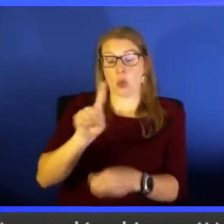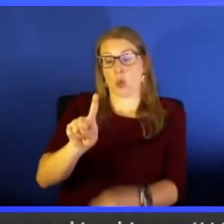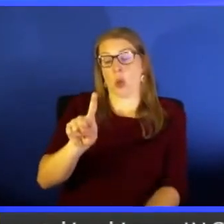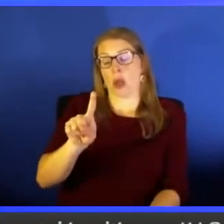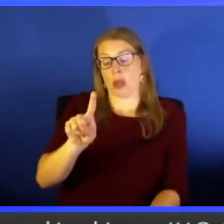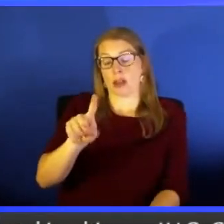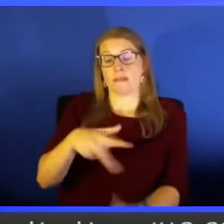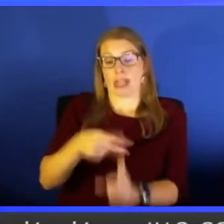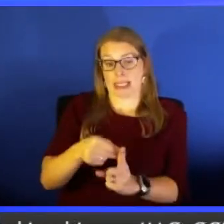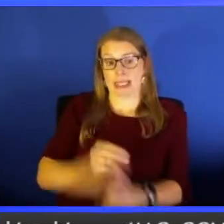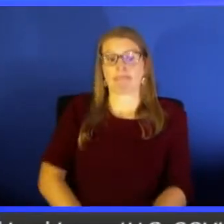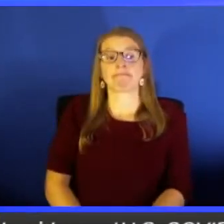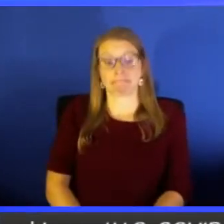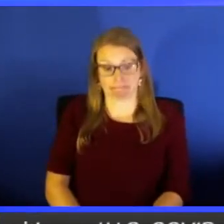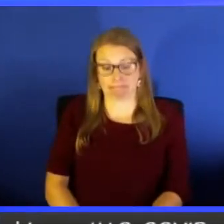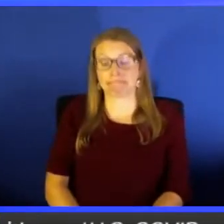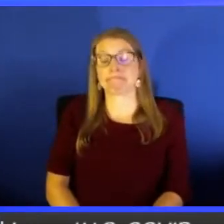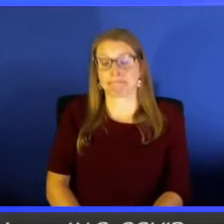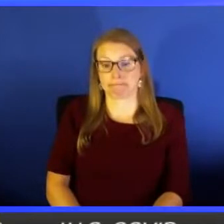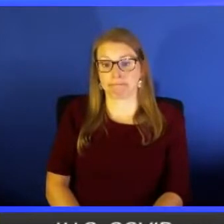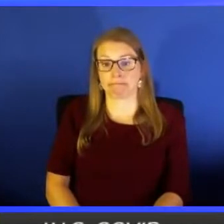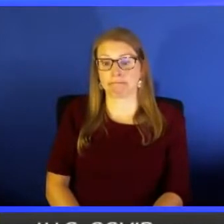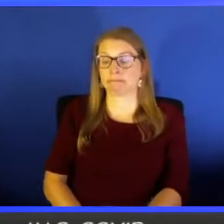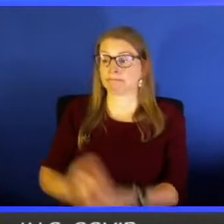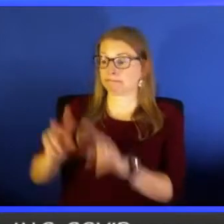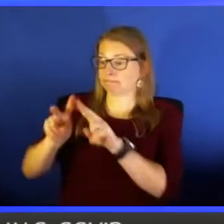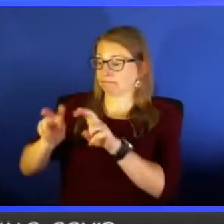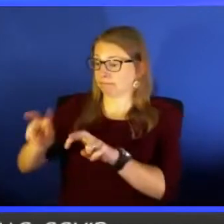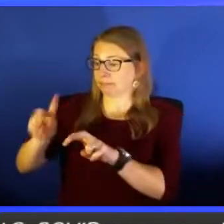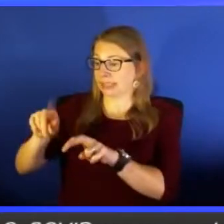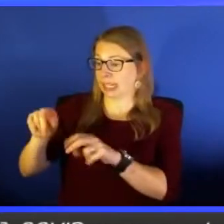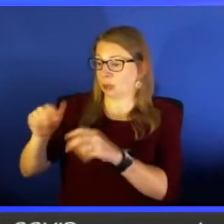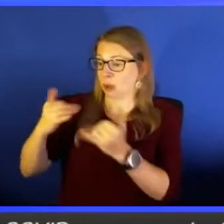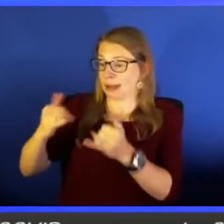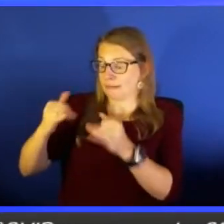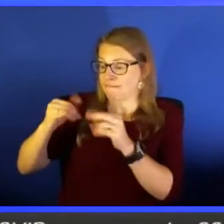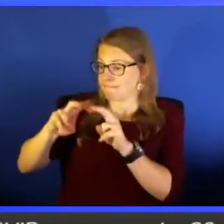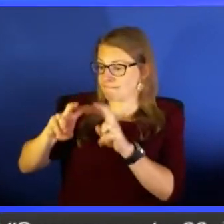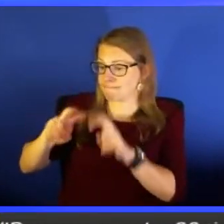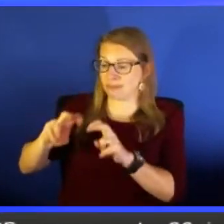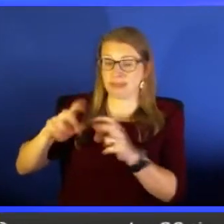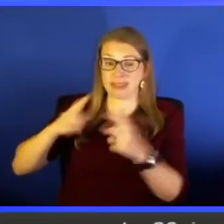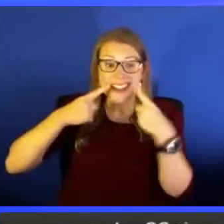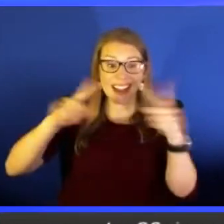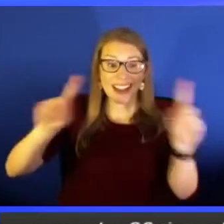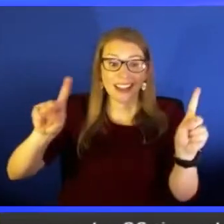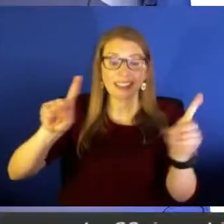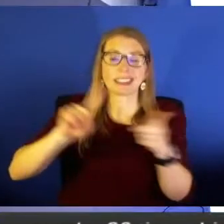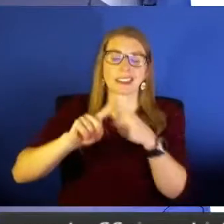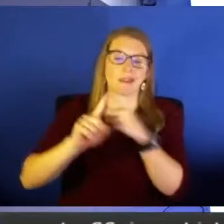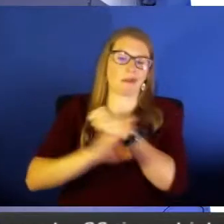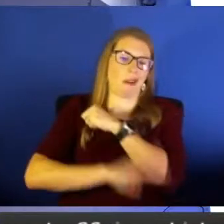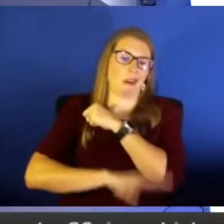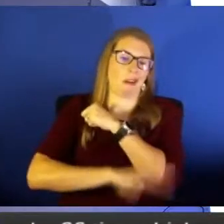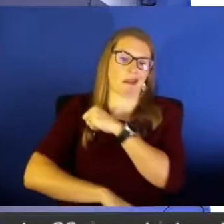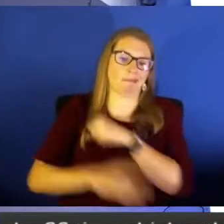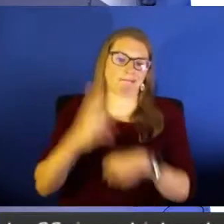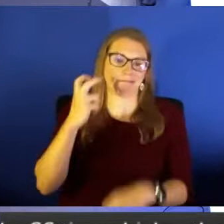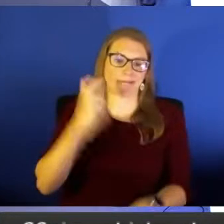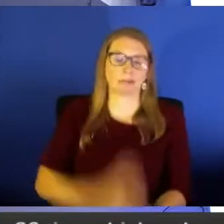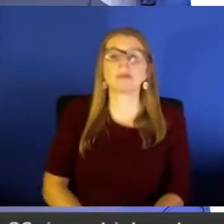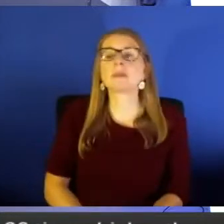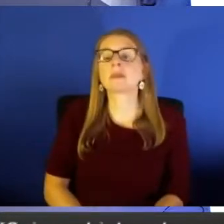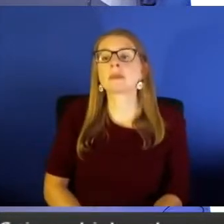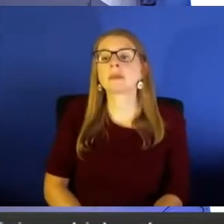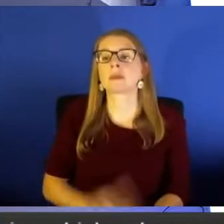of those things are coming down. They are analyzing the data. I don't think we'll know anything really until the early fall. Interesting question from